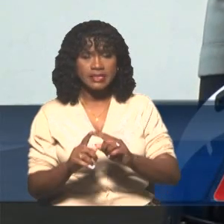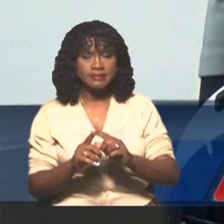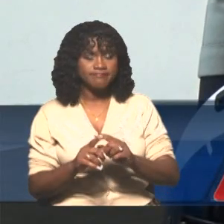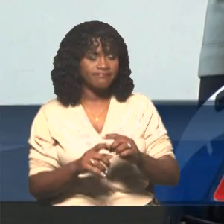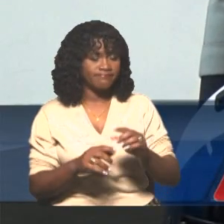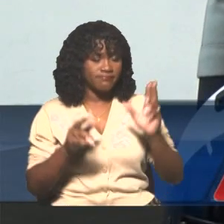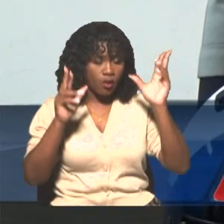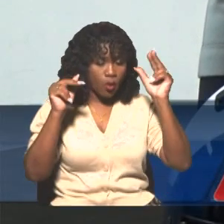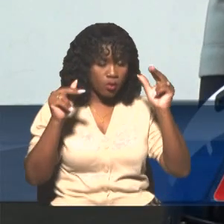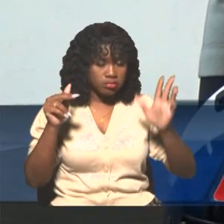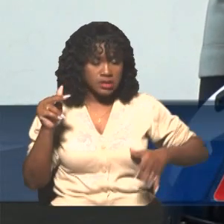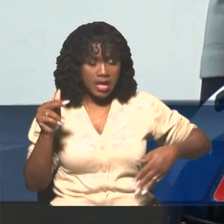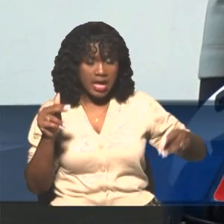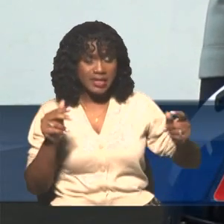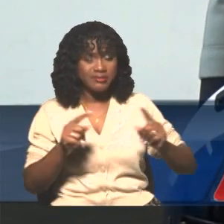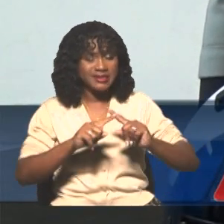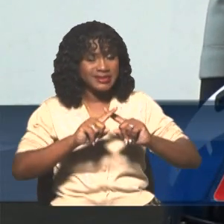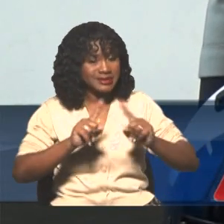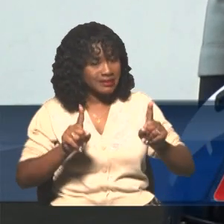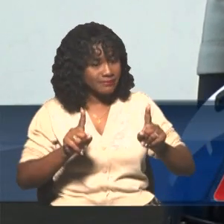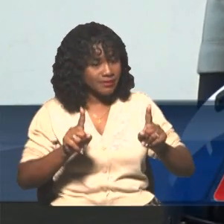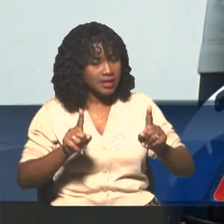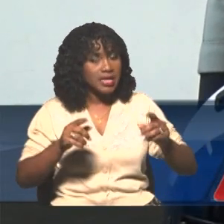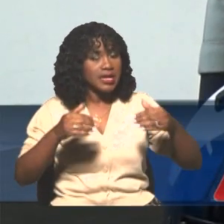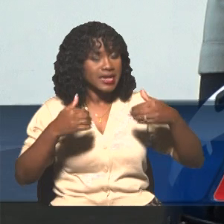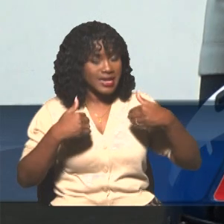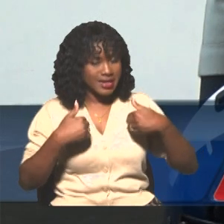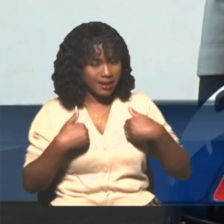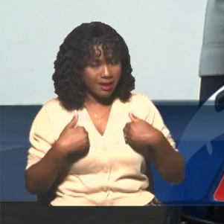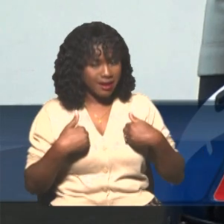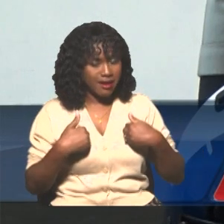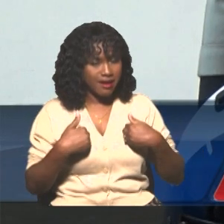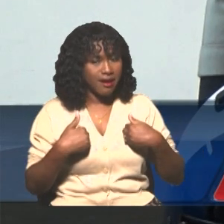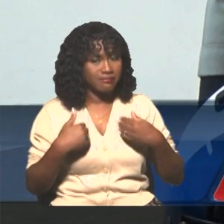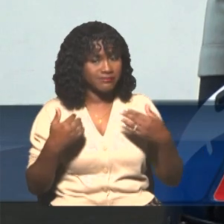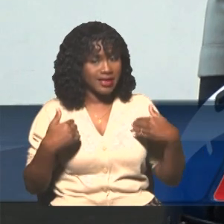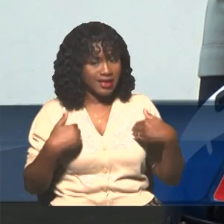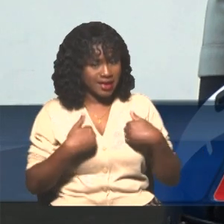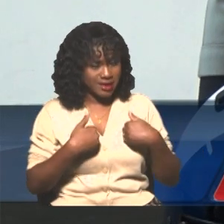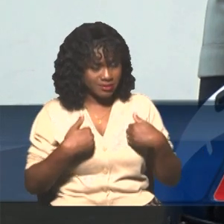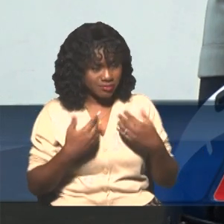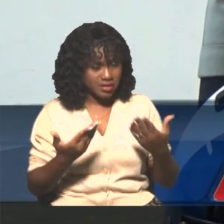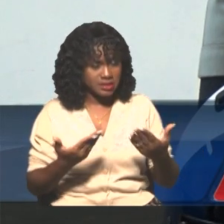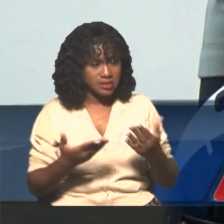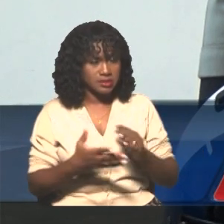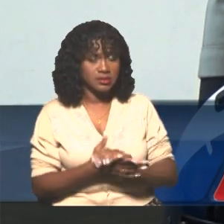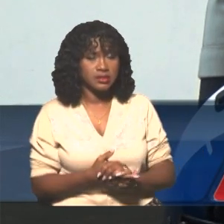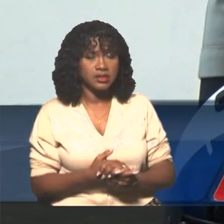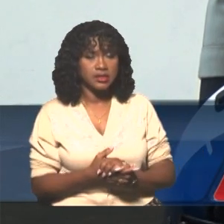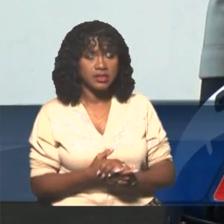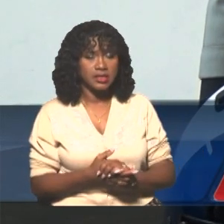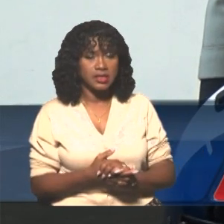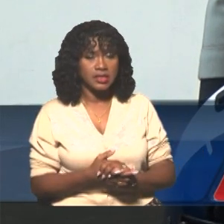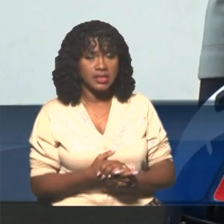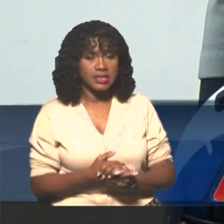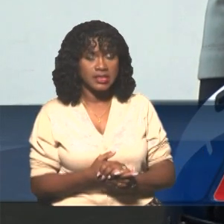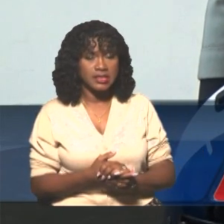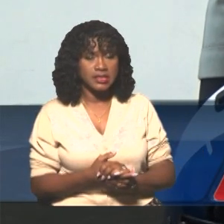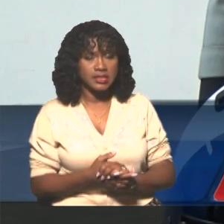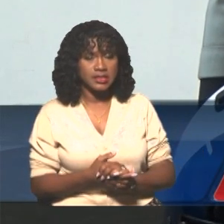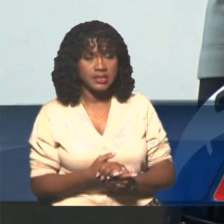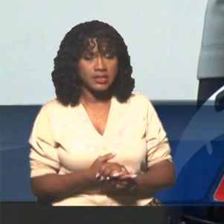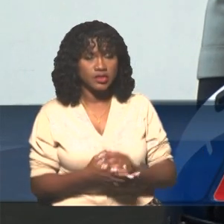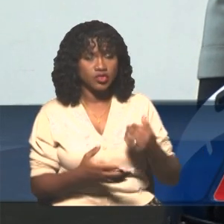service because we actually deal with livestock. And based on that, what we have found is that